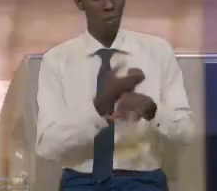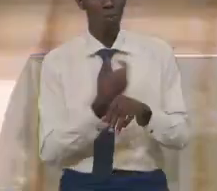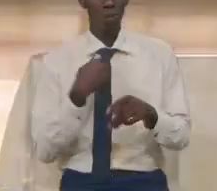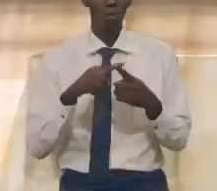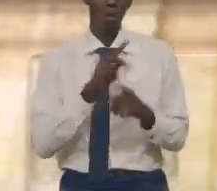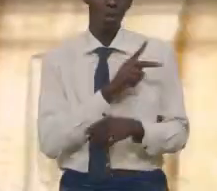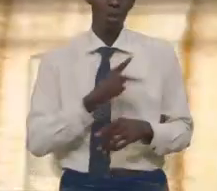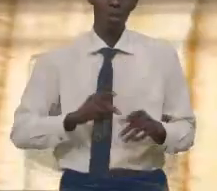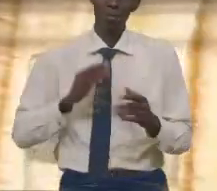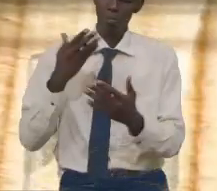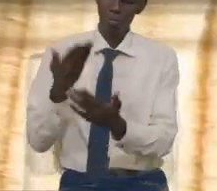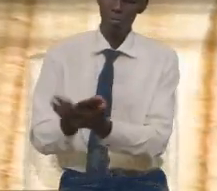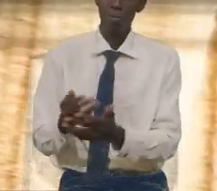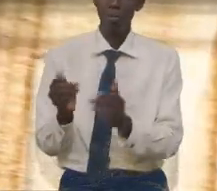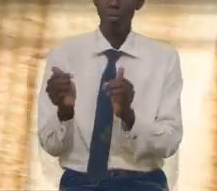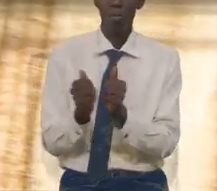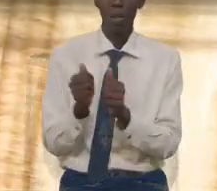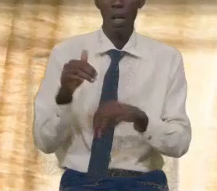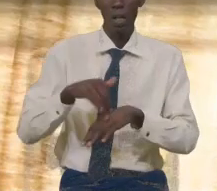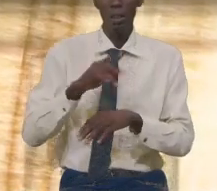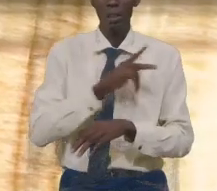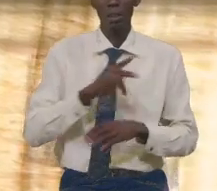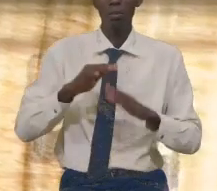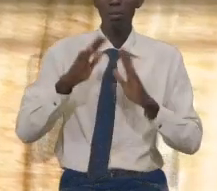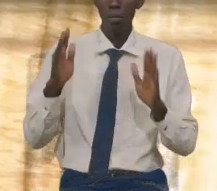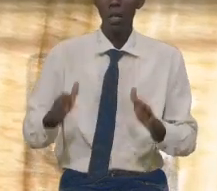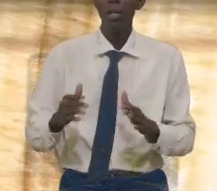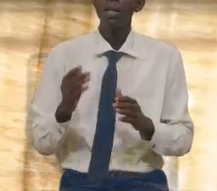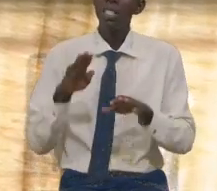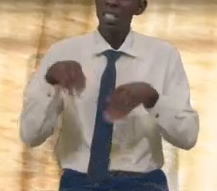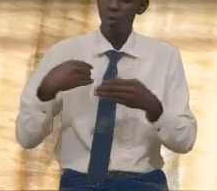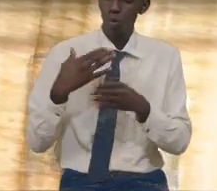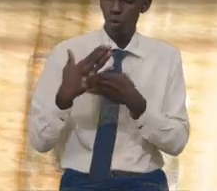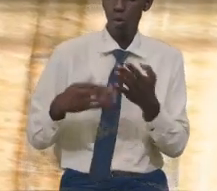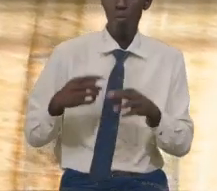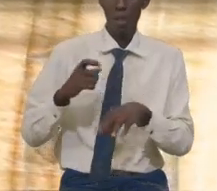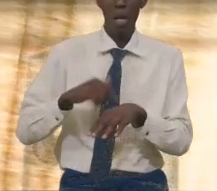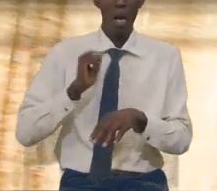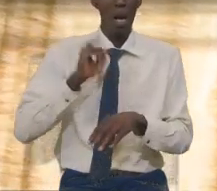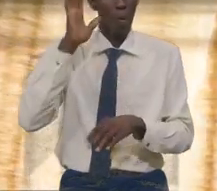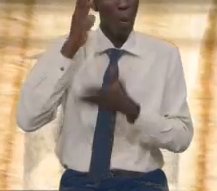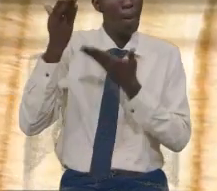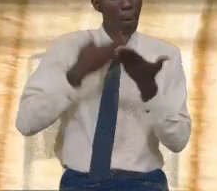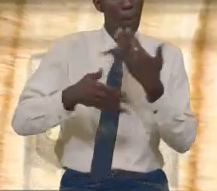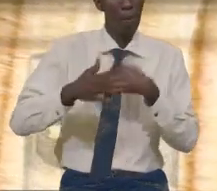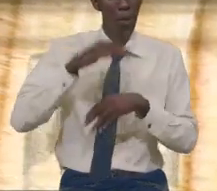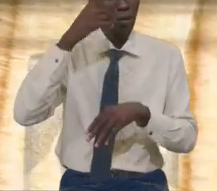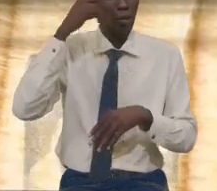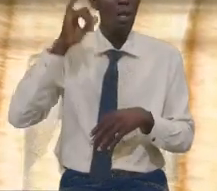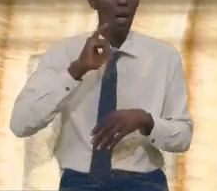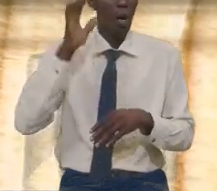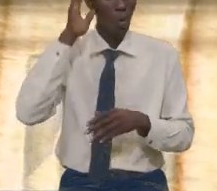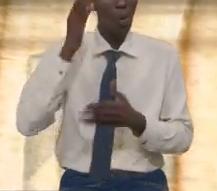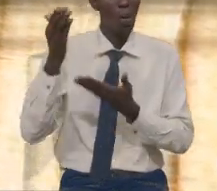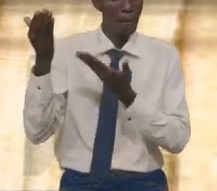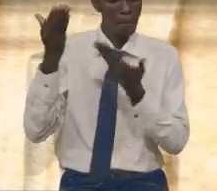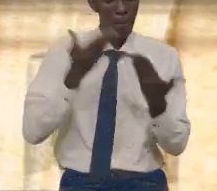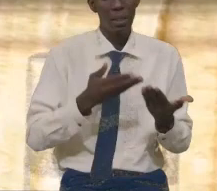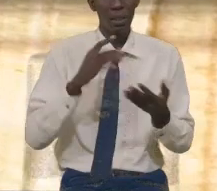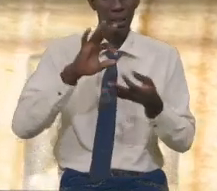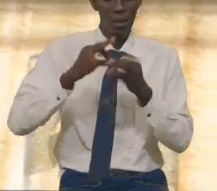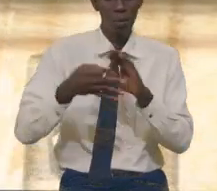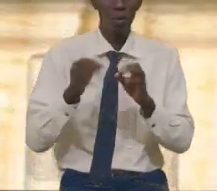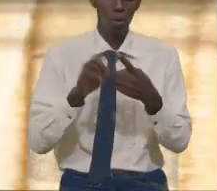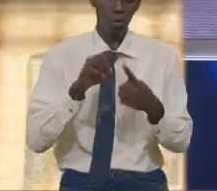king, give me time. I will discover that dream, and I will bring the dream back to you and interpret